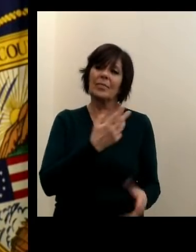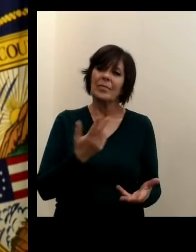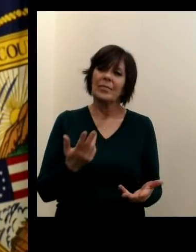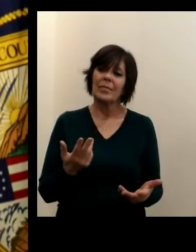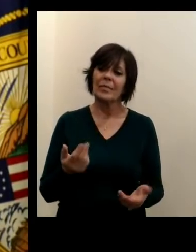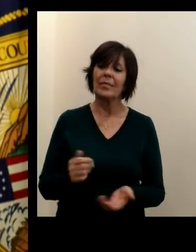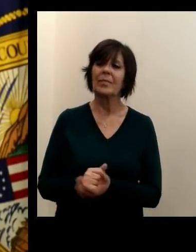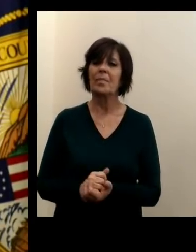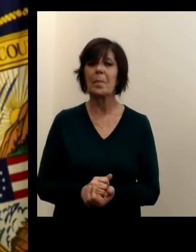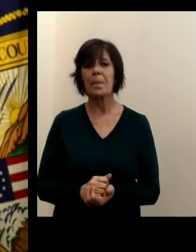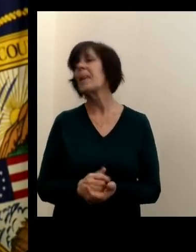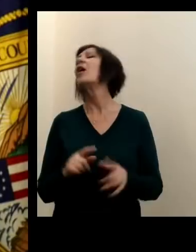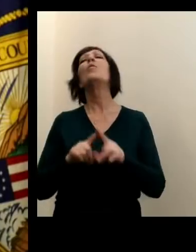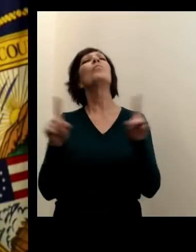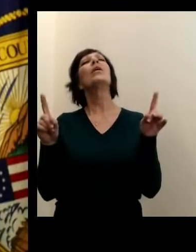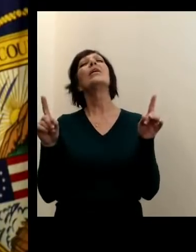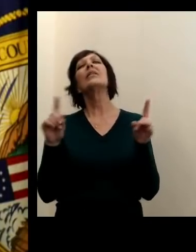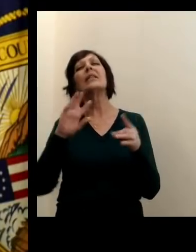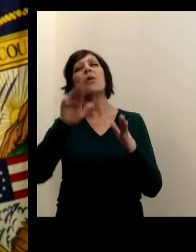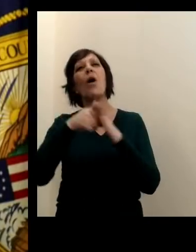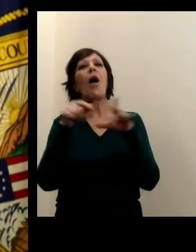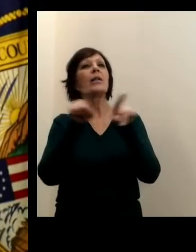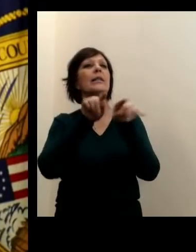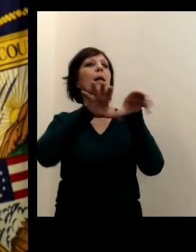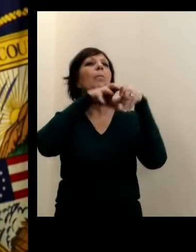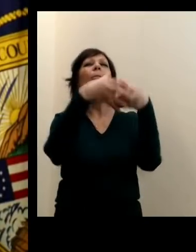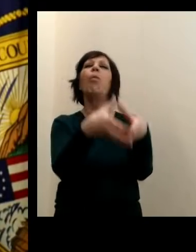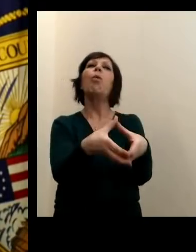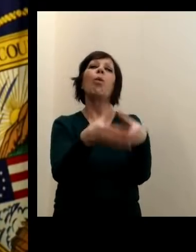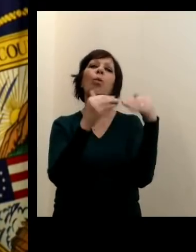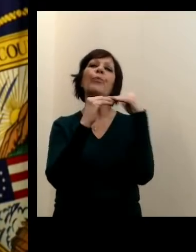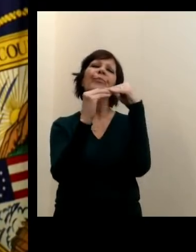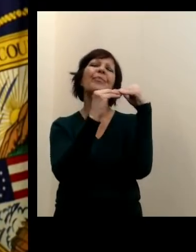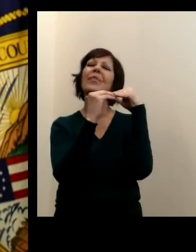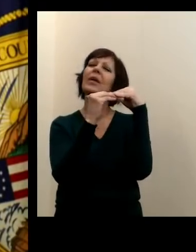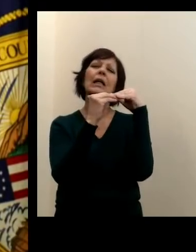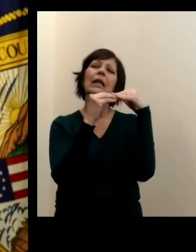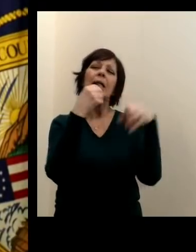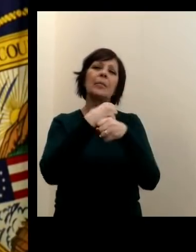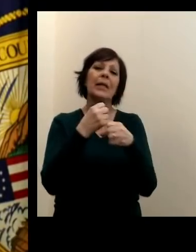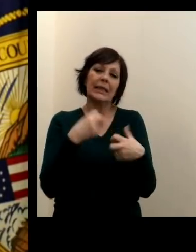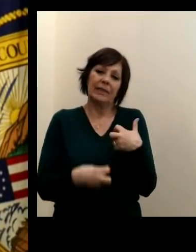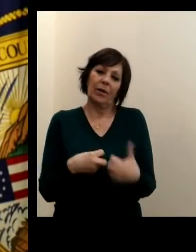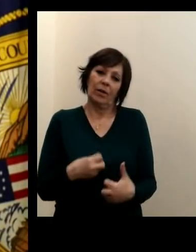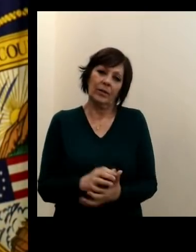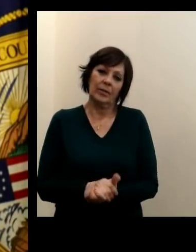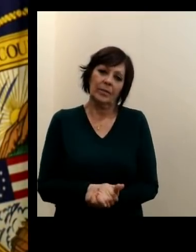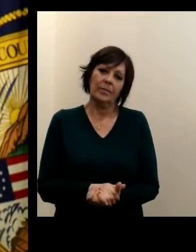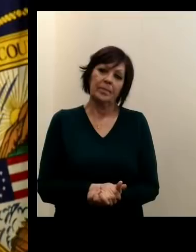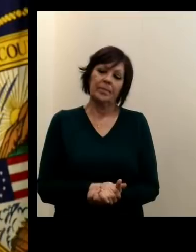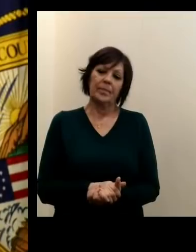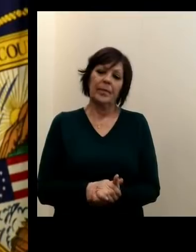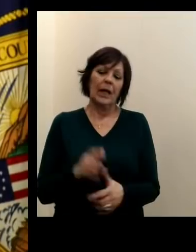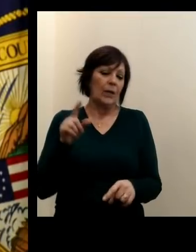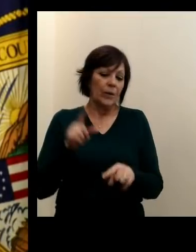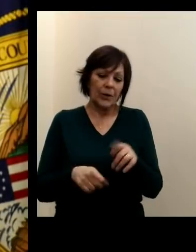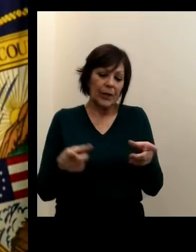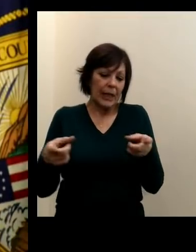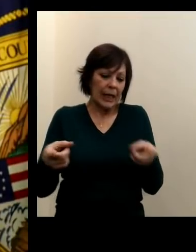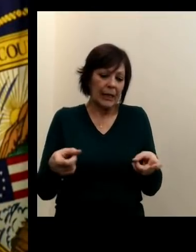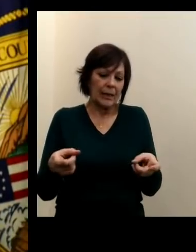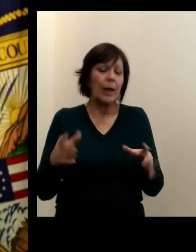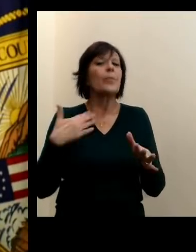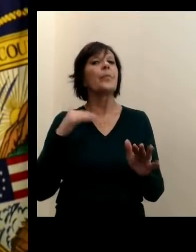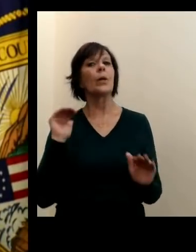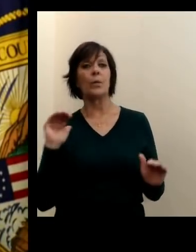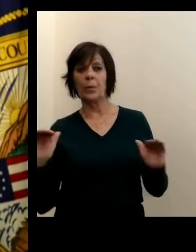and 30-year-olds. But they were all put in the same pool together. And that made it very difficult to handle what I want to